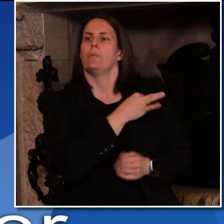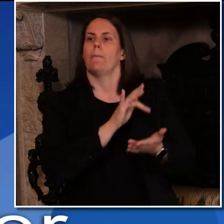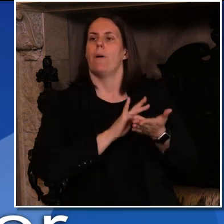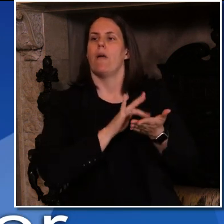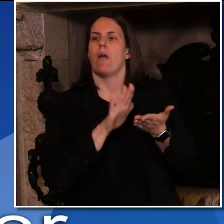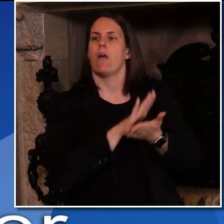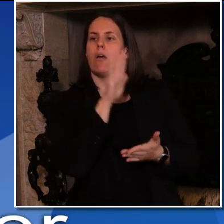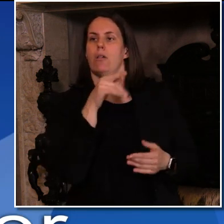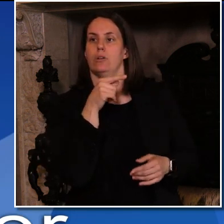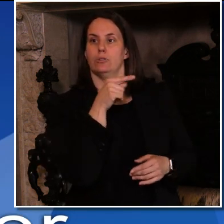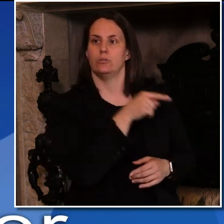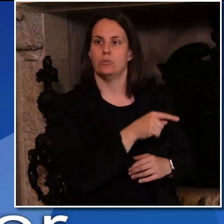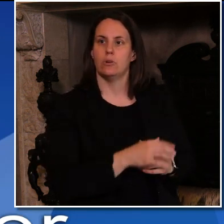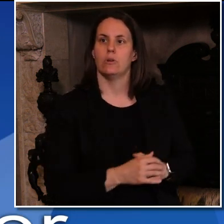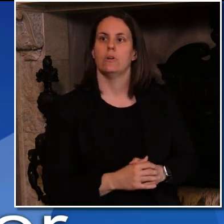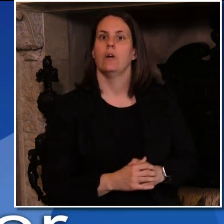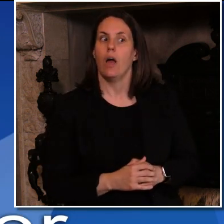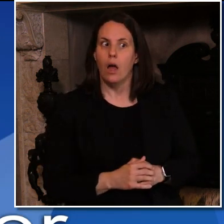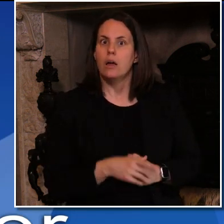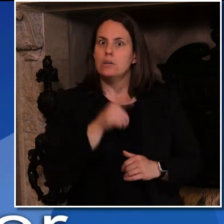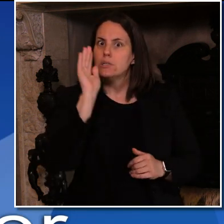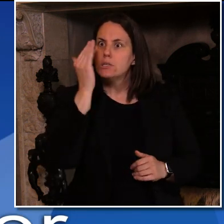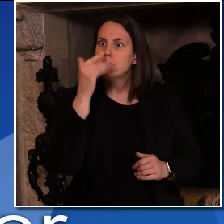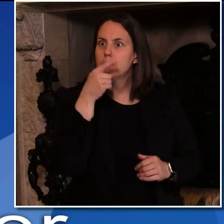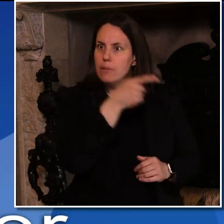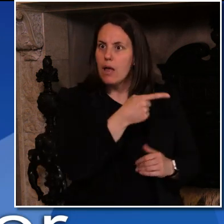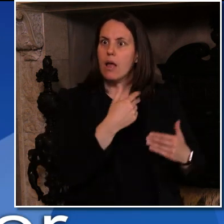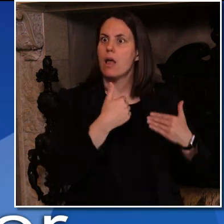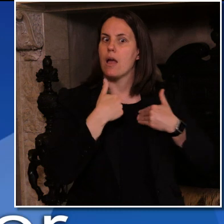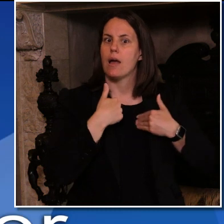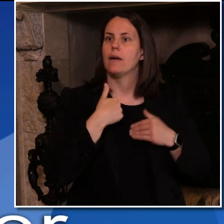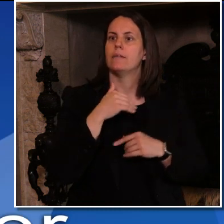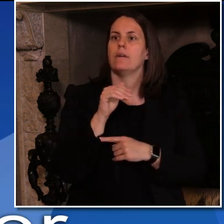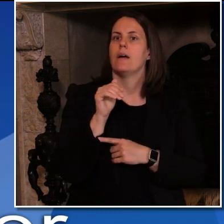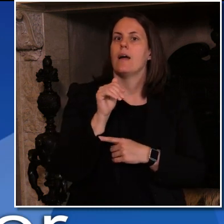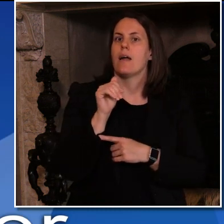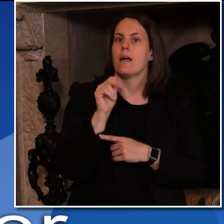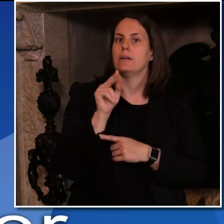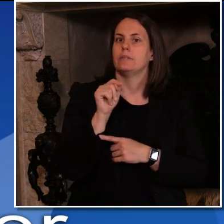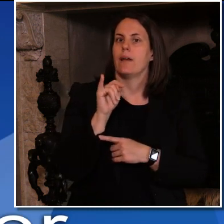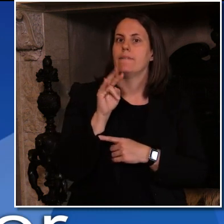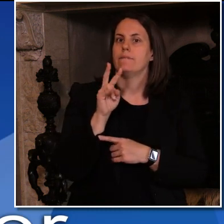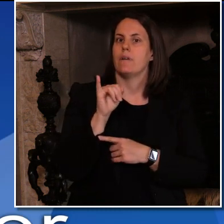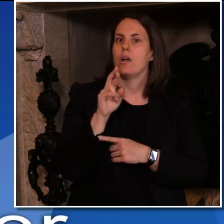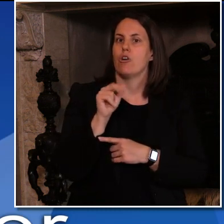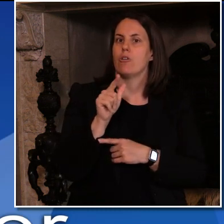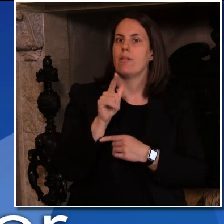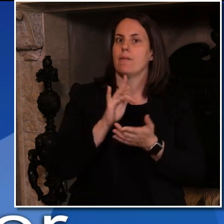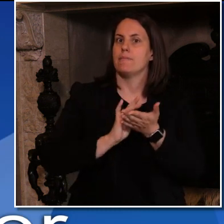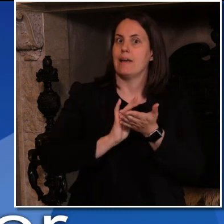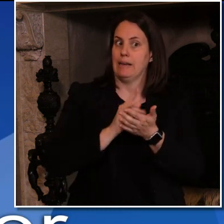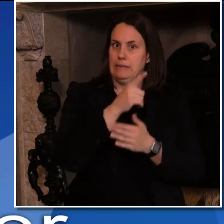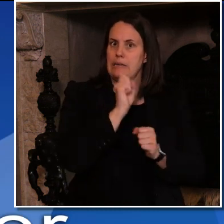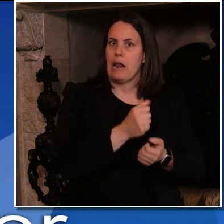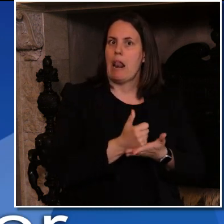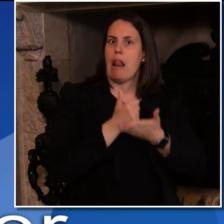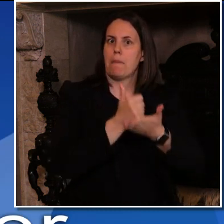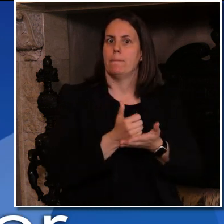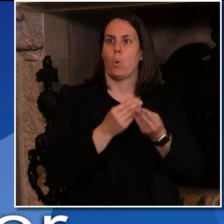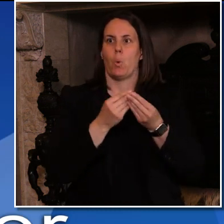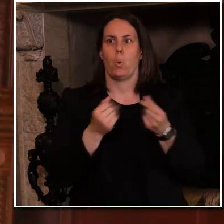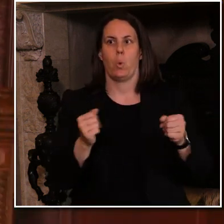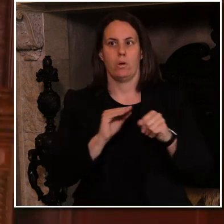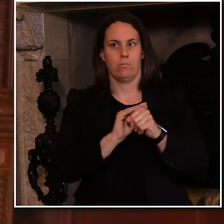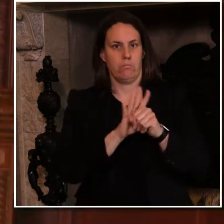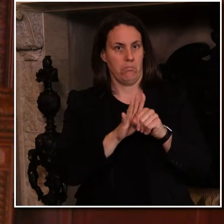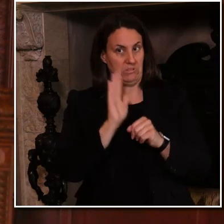that antiviral medication remdesivir. Have you heard much about that drug and its hopes or promises? Yeah, it's Dr.